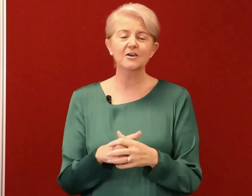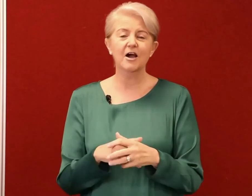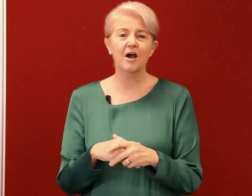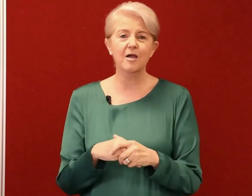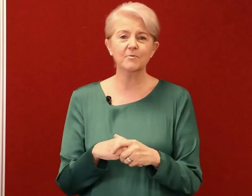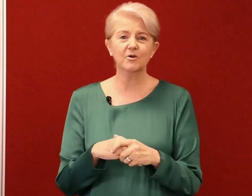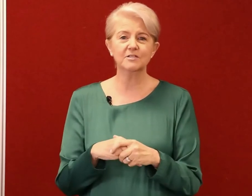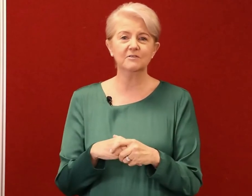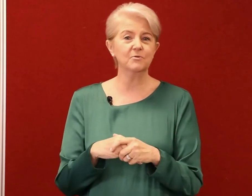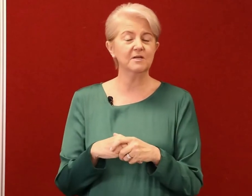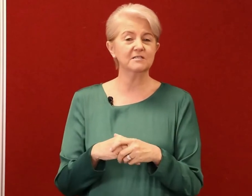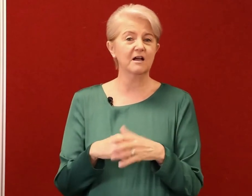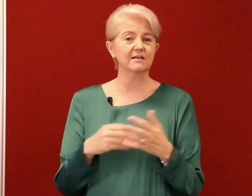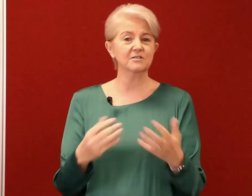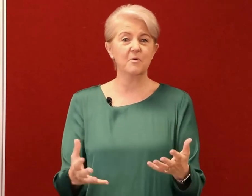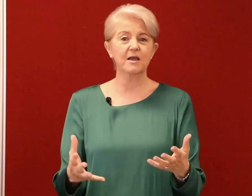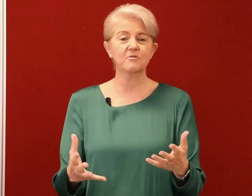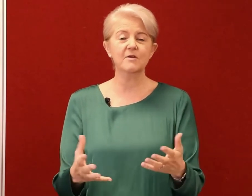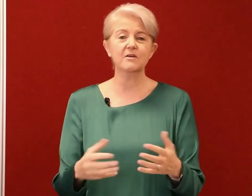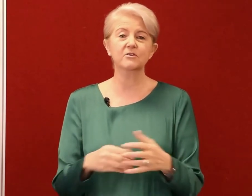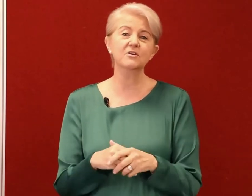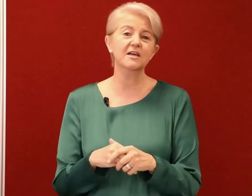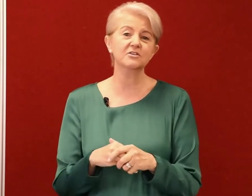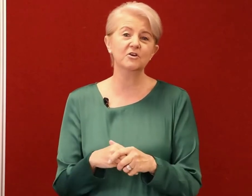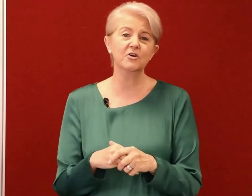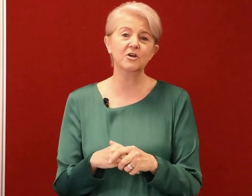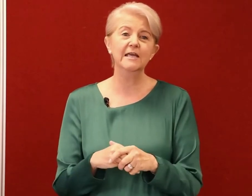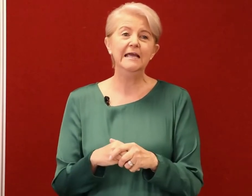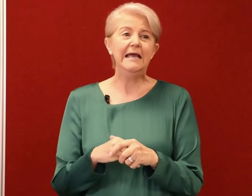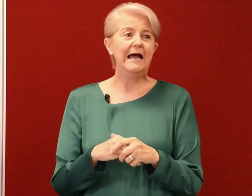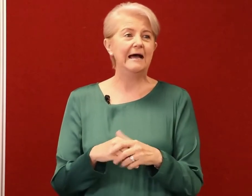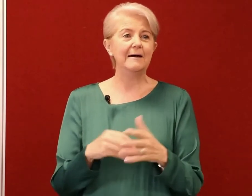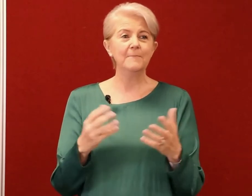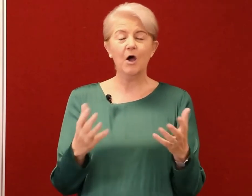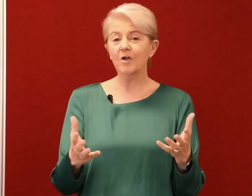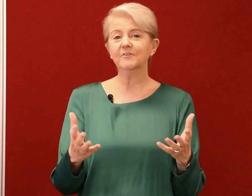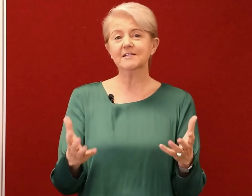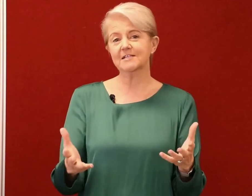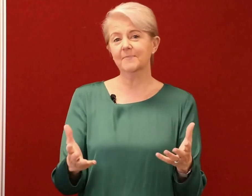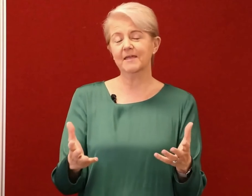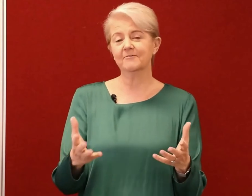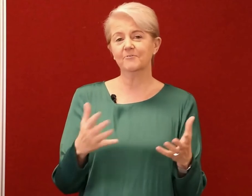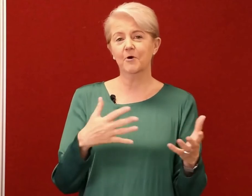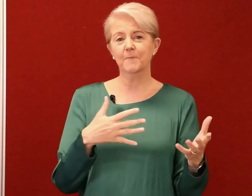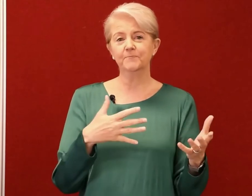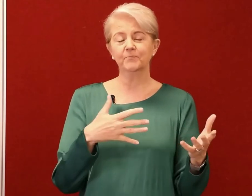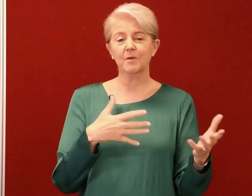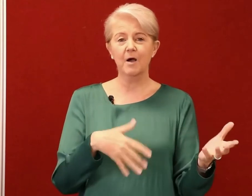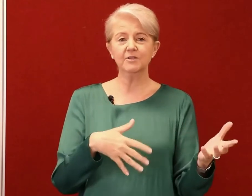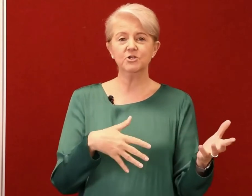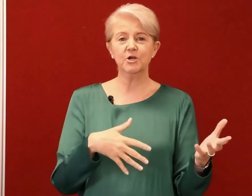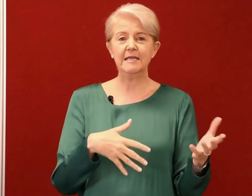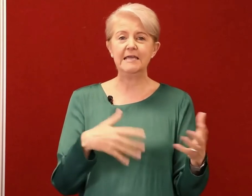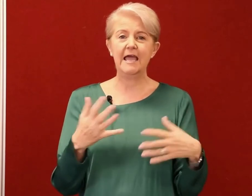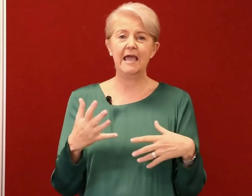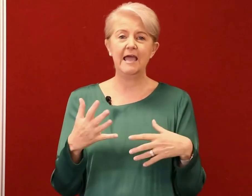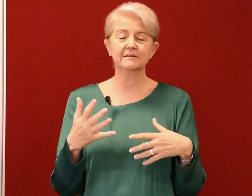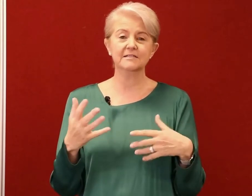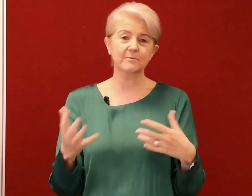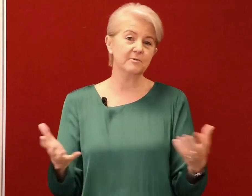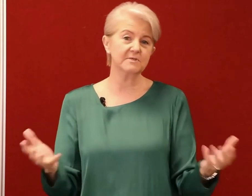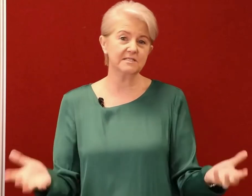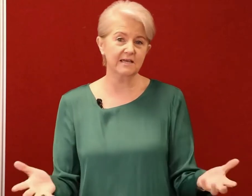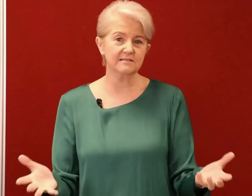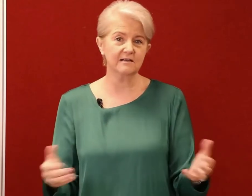today, I'm going to give you an insight into my career and you get to learn hopefully something from my journey